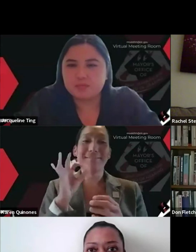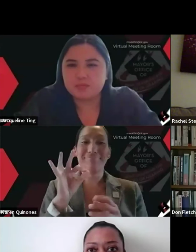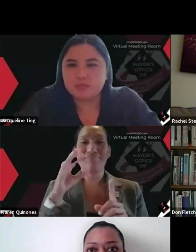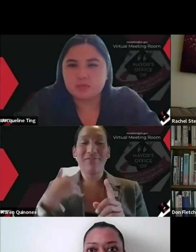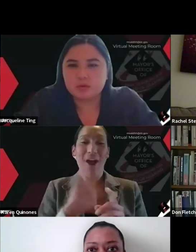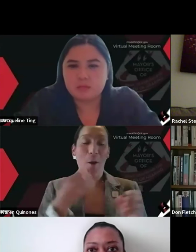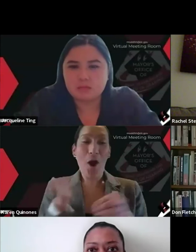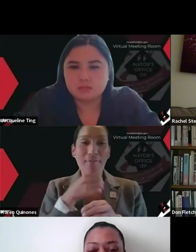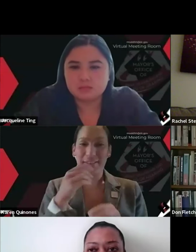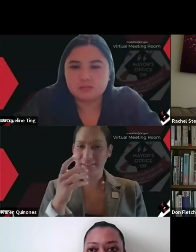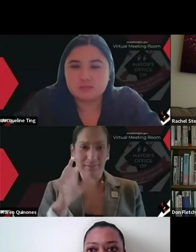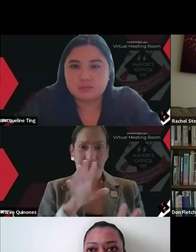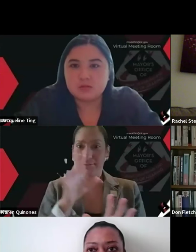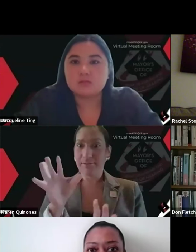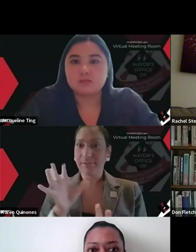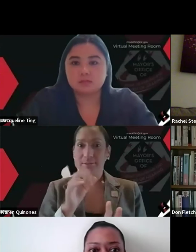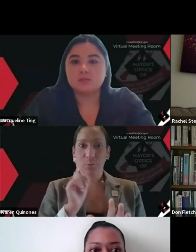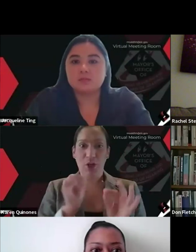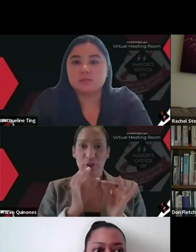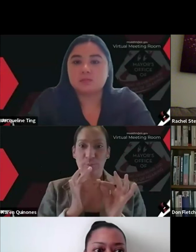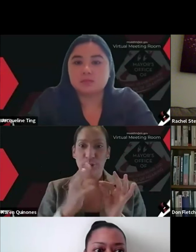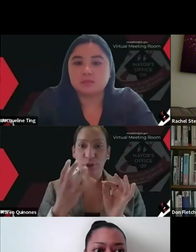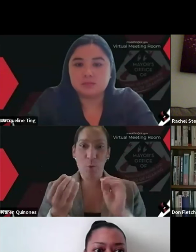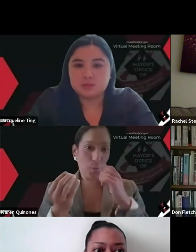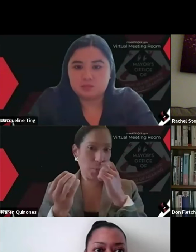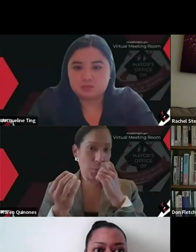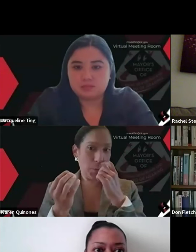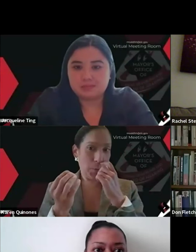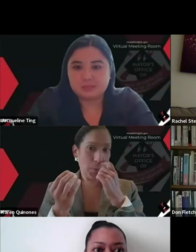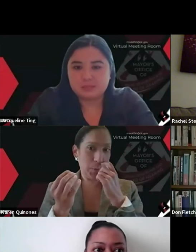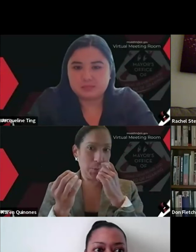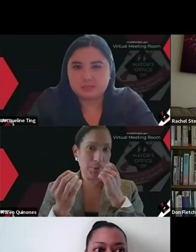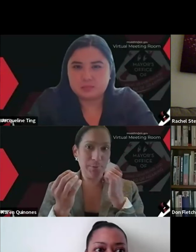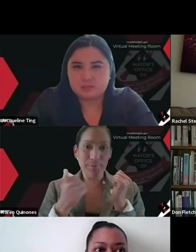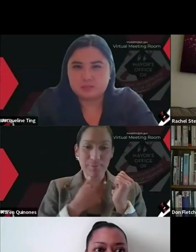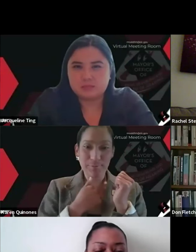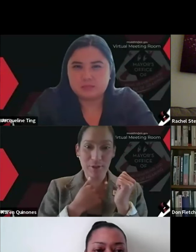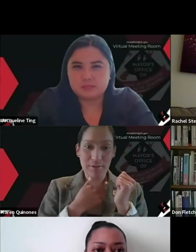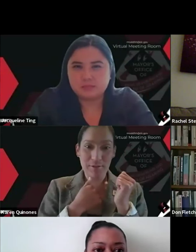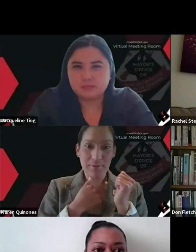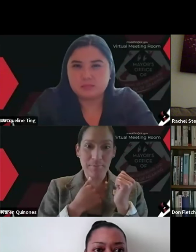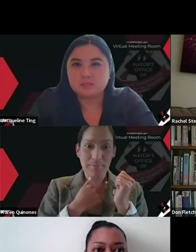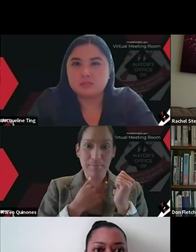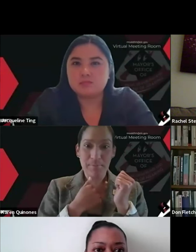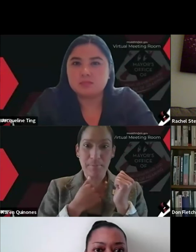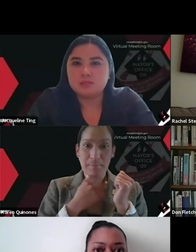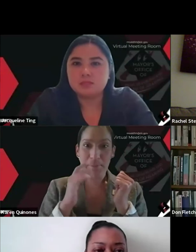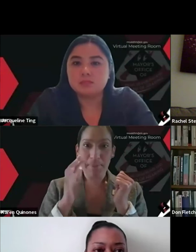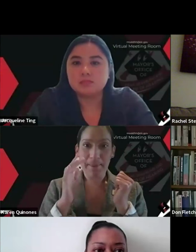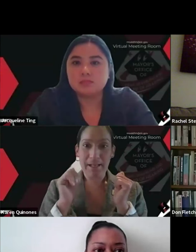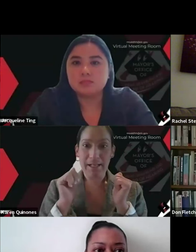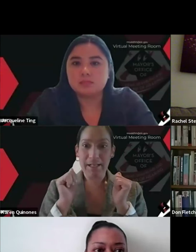All right. Well, as a welcome, yes. We lost our interpreter. Hold on a